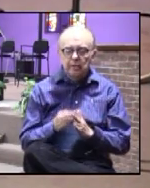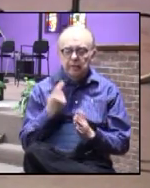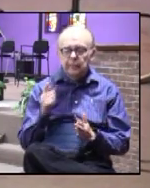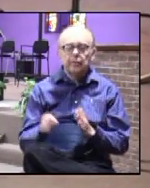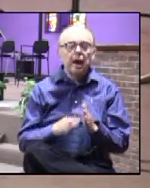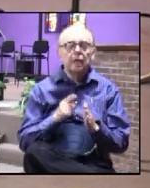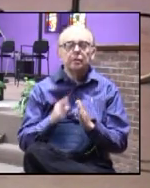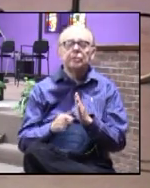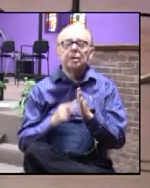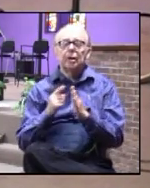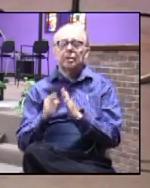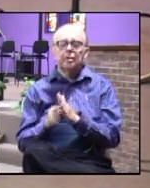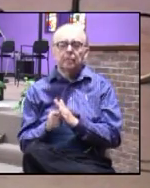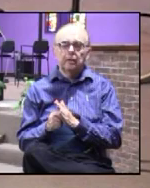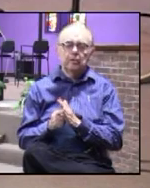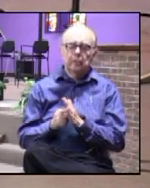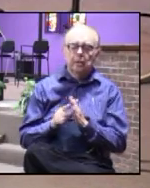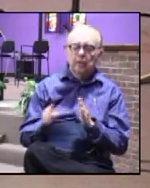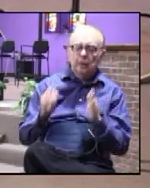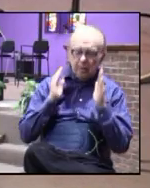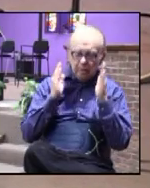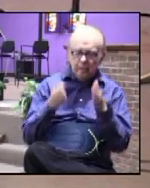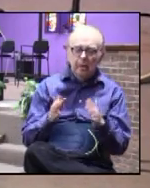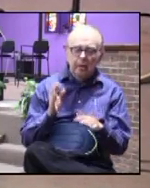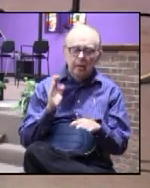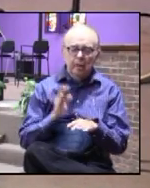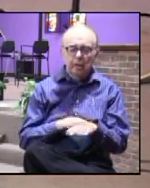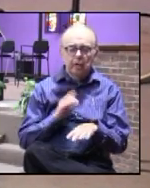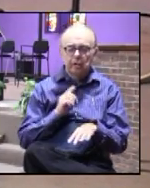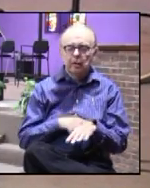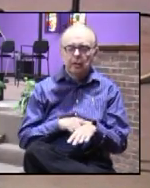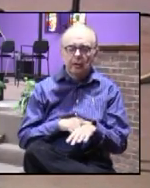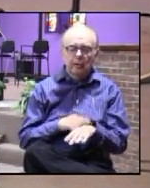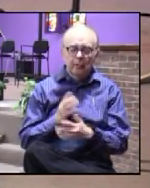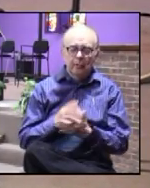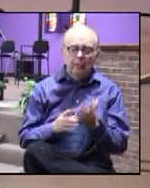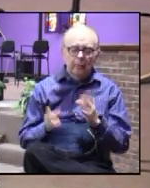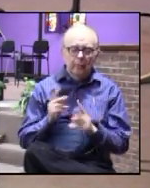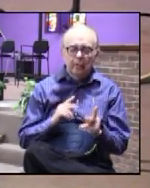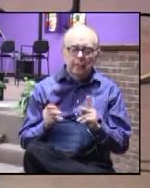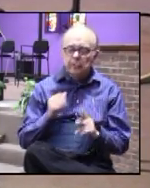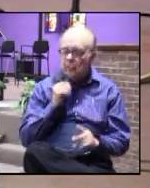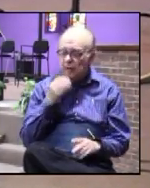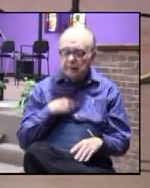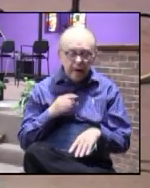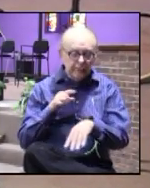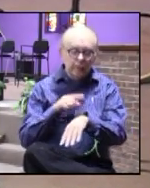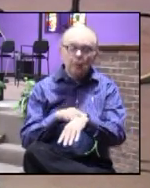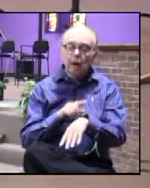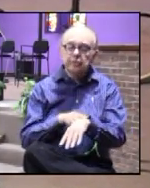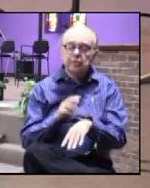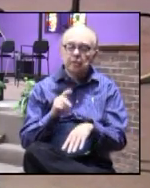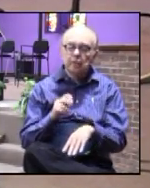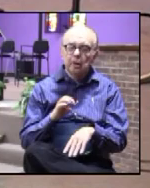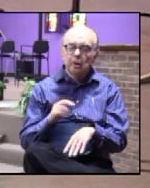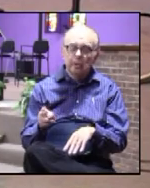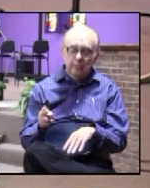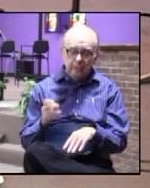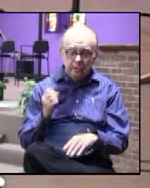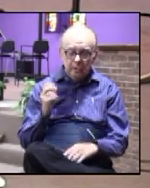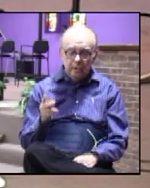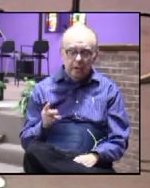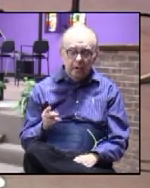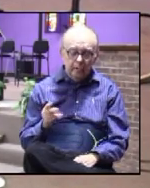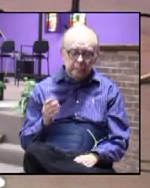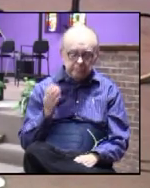hours. Their focus isn't on a time. Some of them don't even have a watch. Okay? They